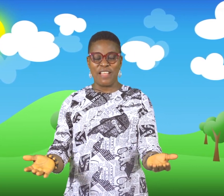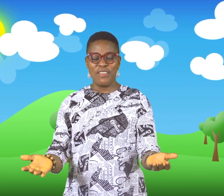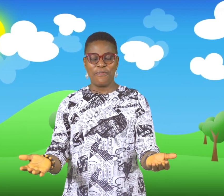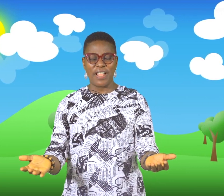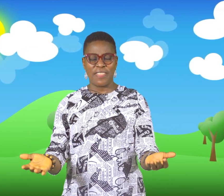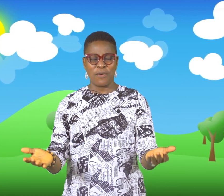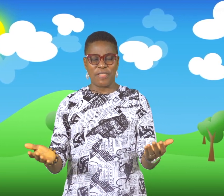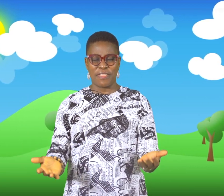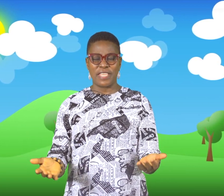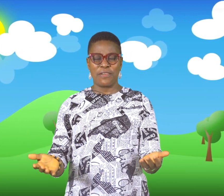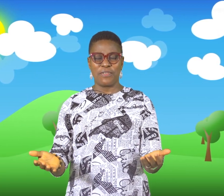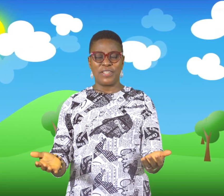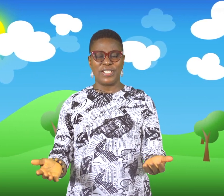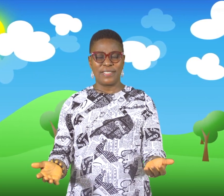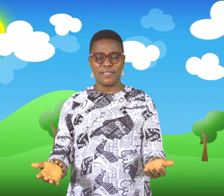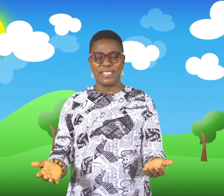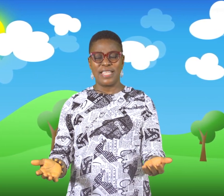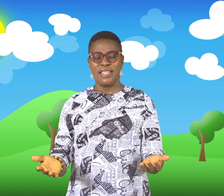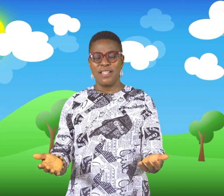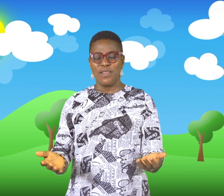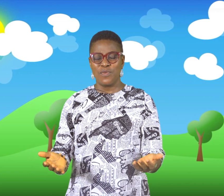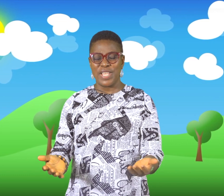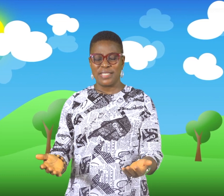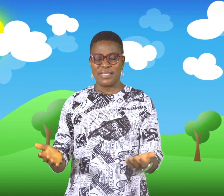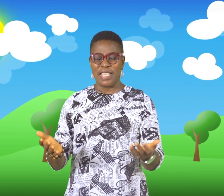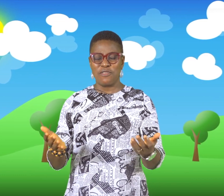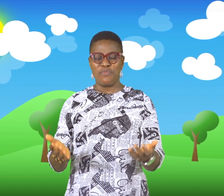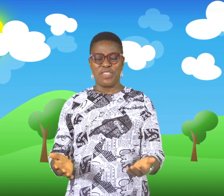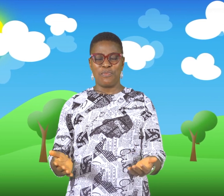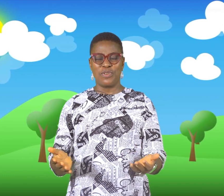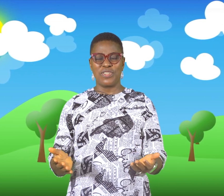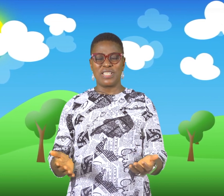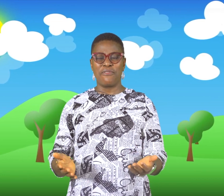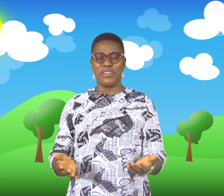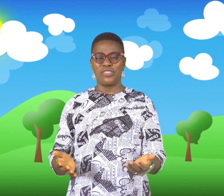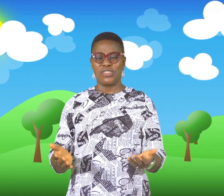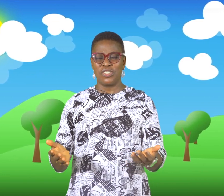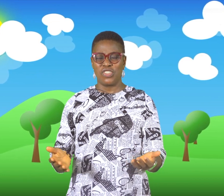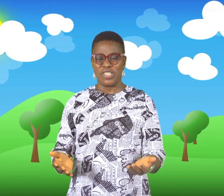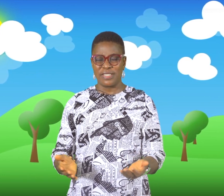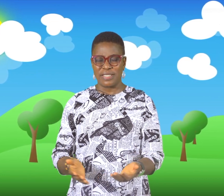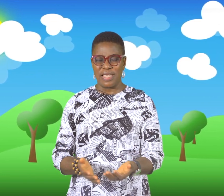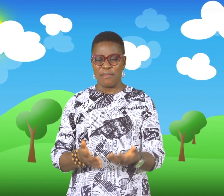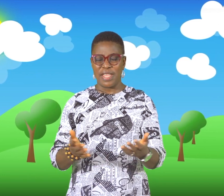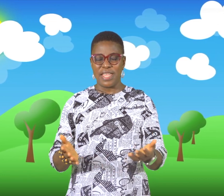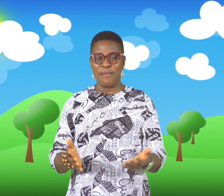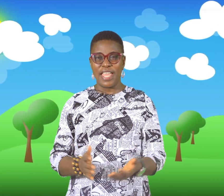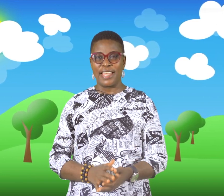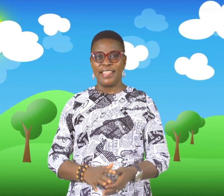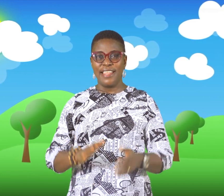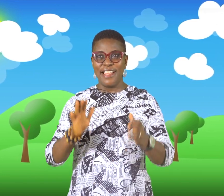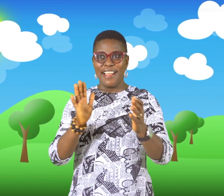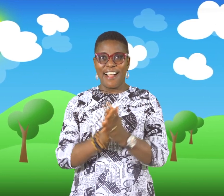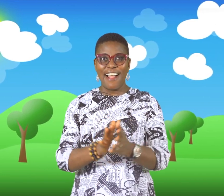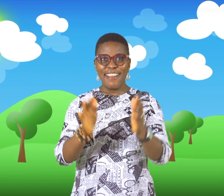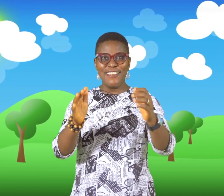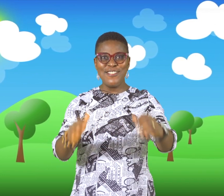short prayer. Heavenly Father, we thank you for another Sunday. We ask that you breathe upon us afresh in Jesus' name.